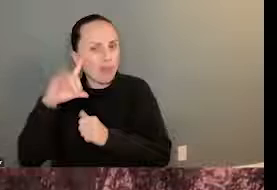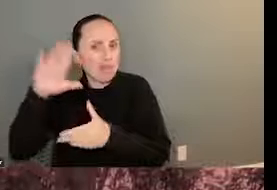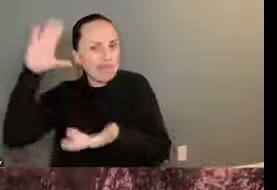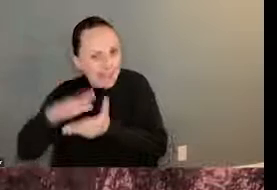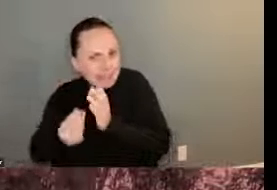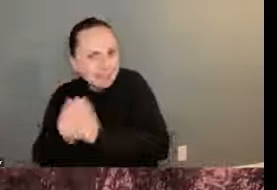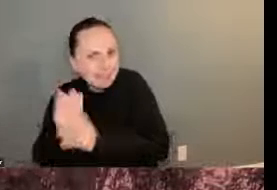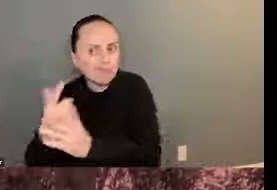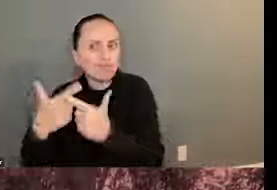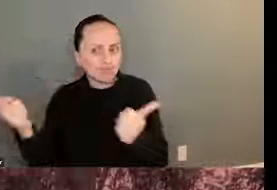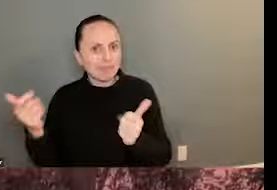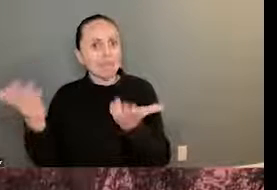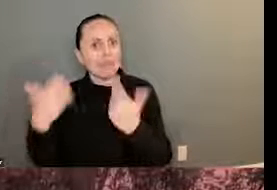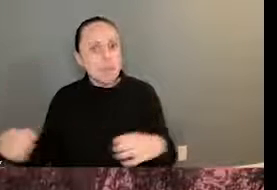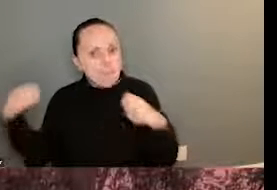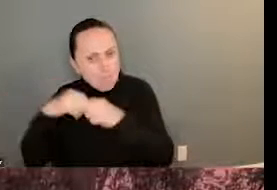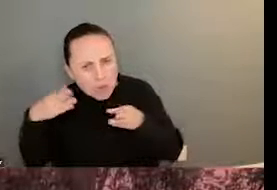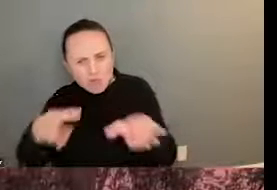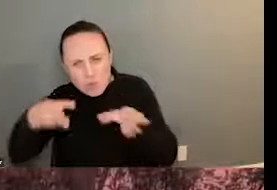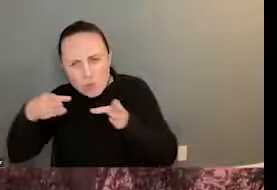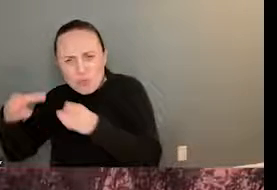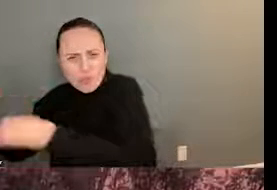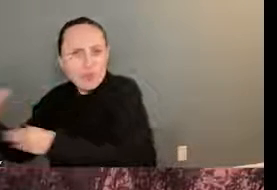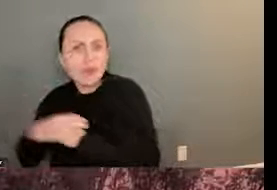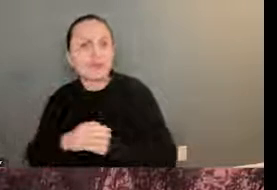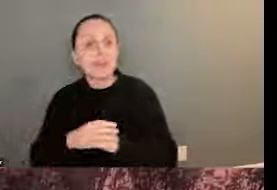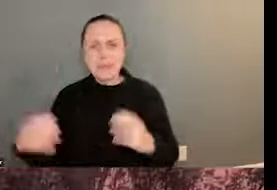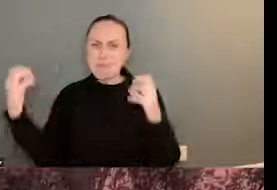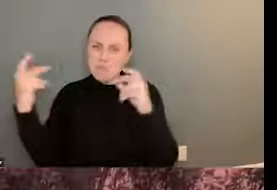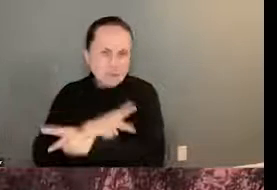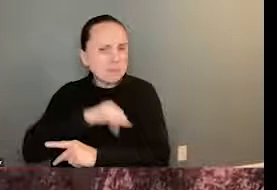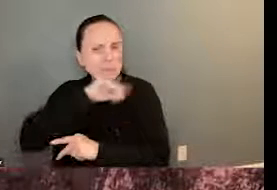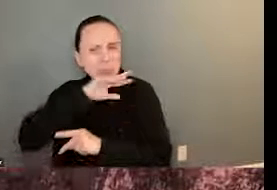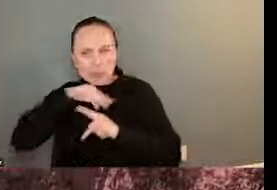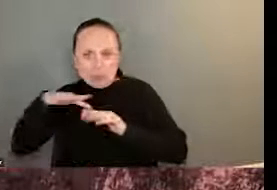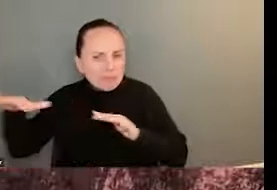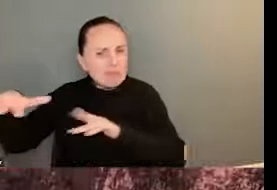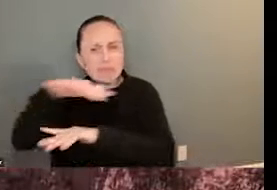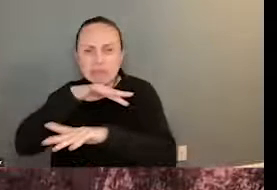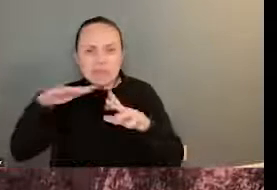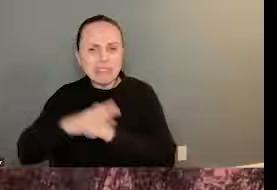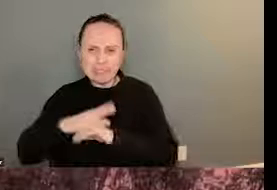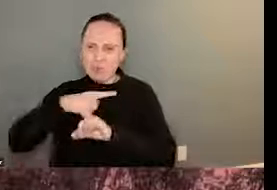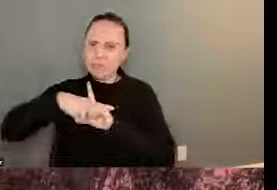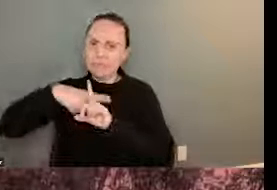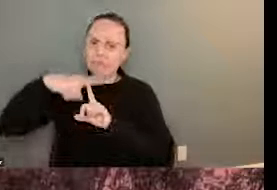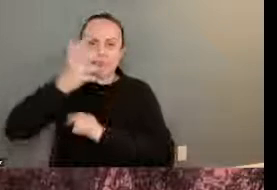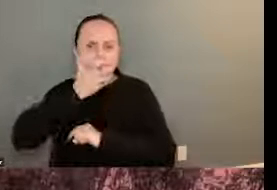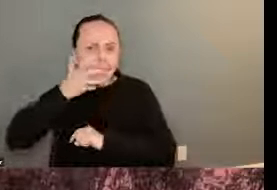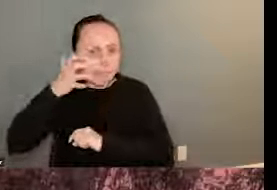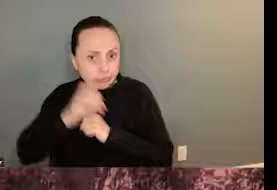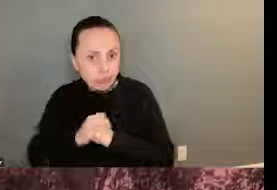vegetation, more roads, more pollutants, warmer temperatures.